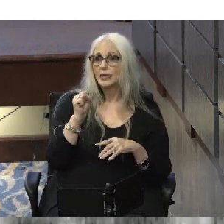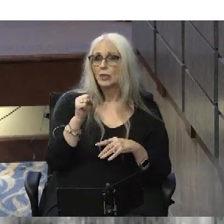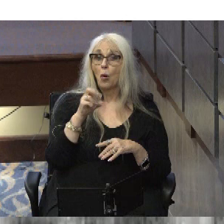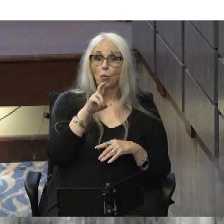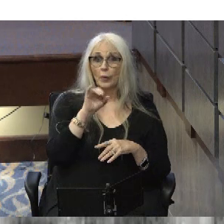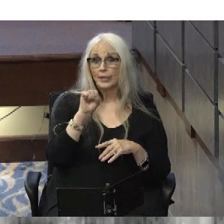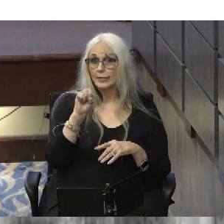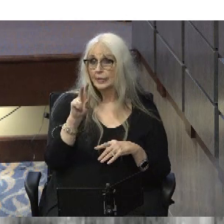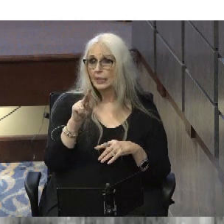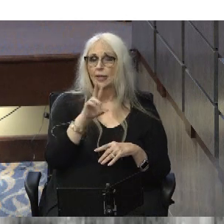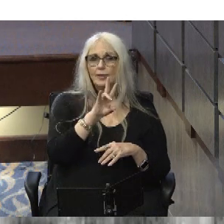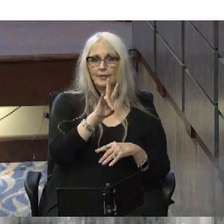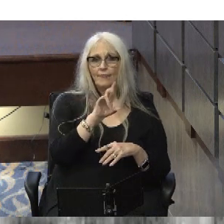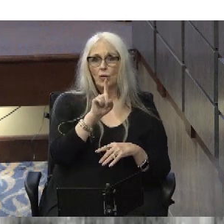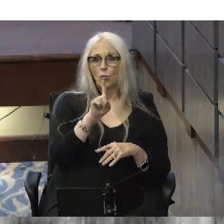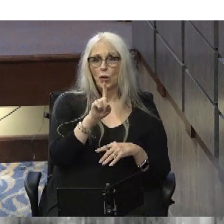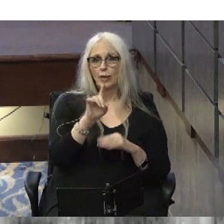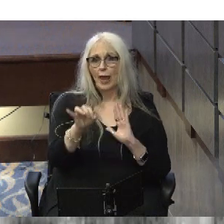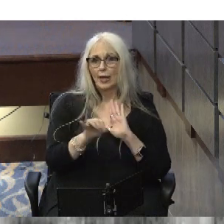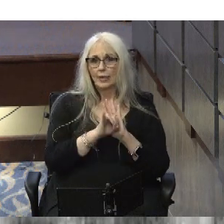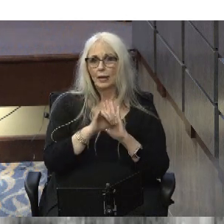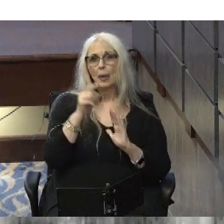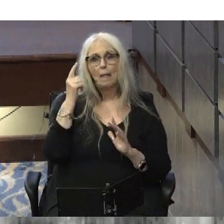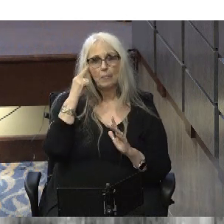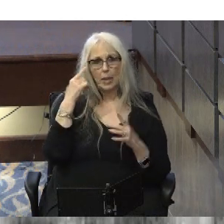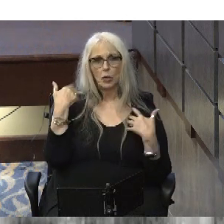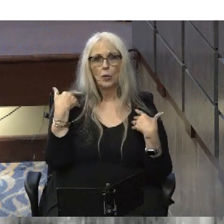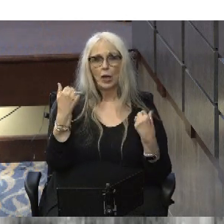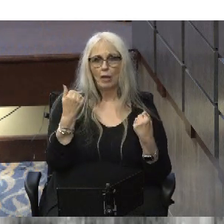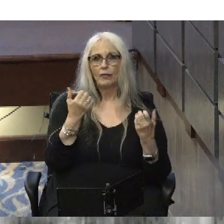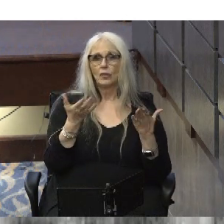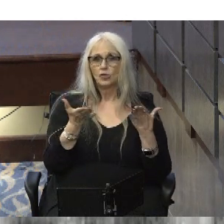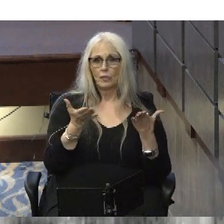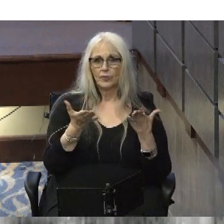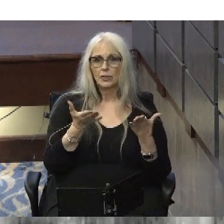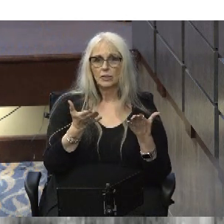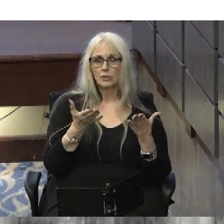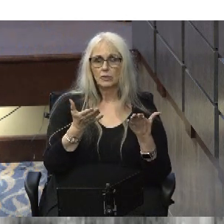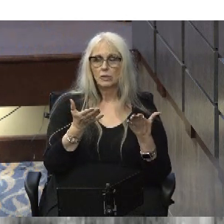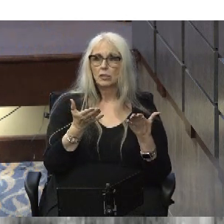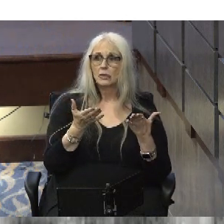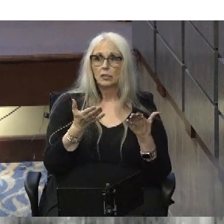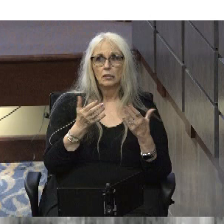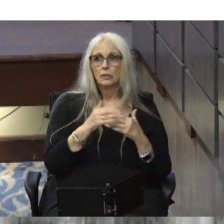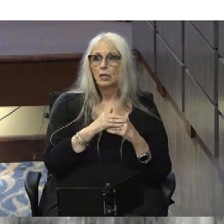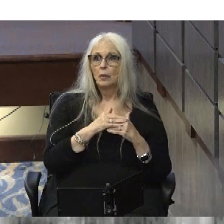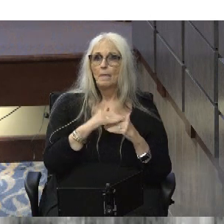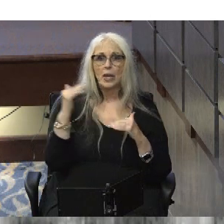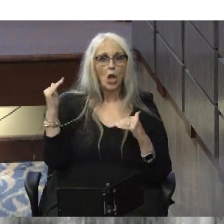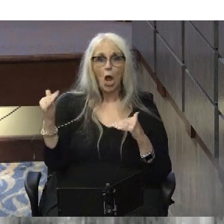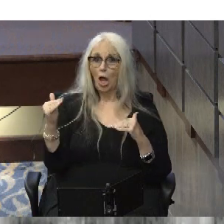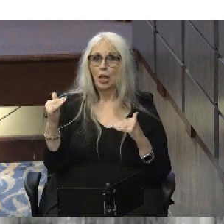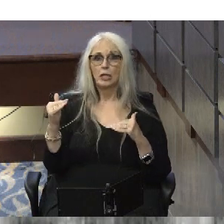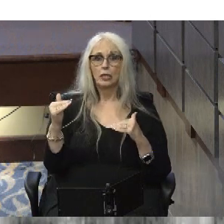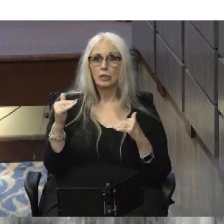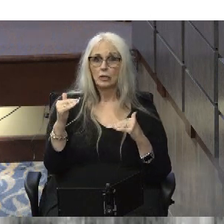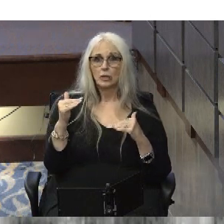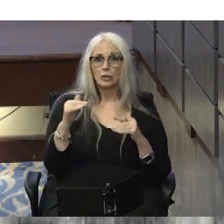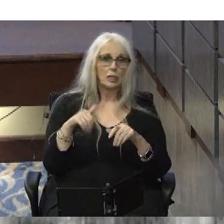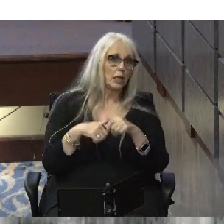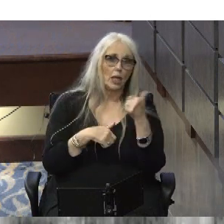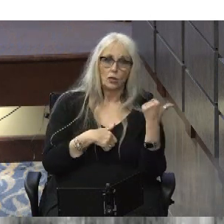homelessness, 71 identified mental health services. So, far and beyond the